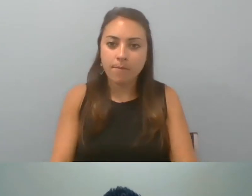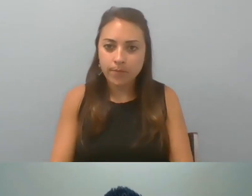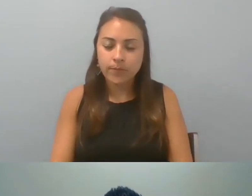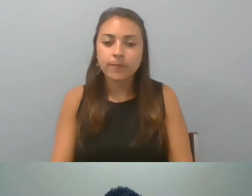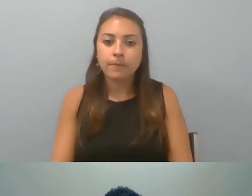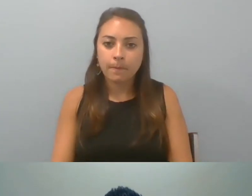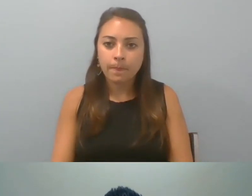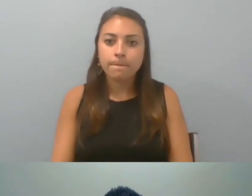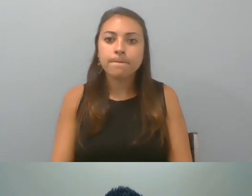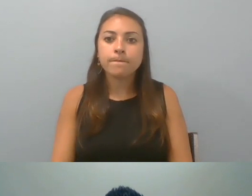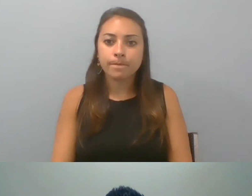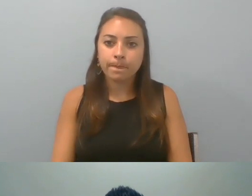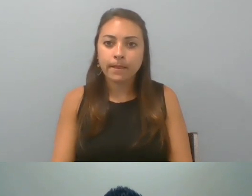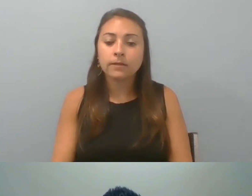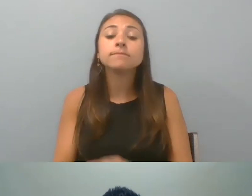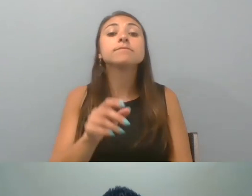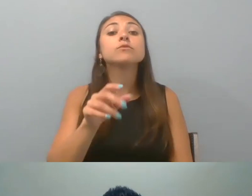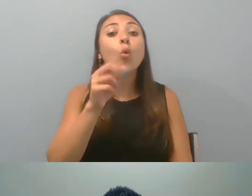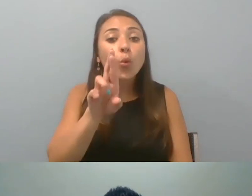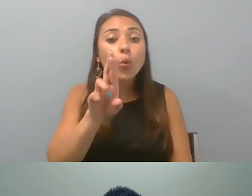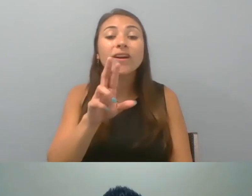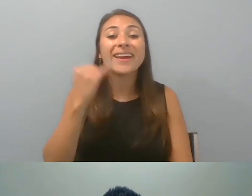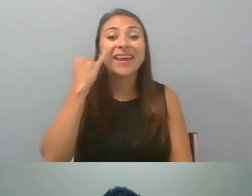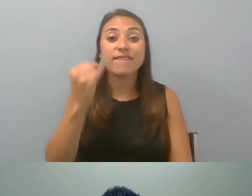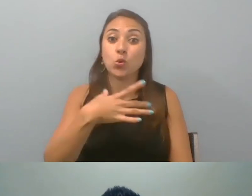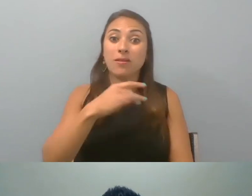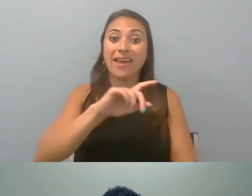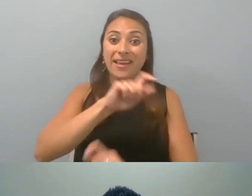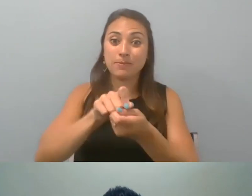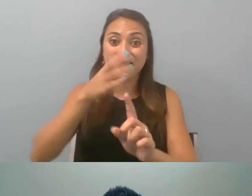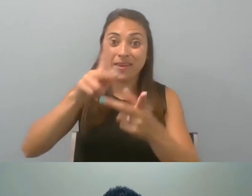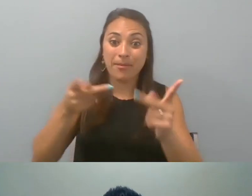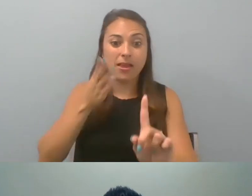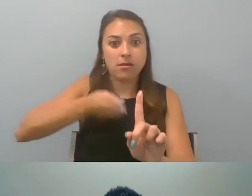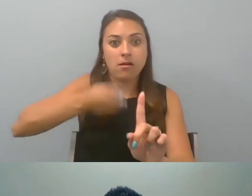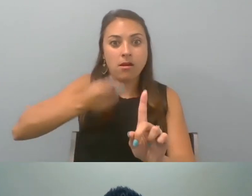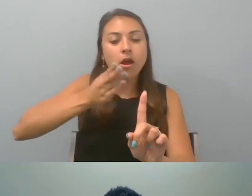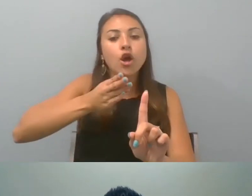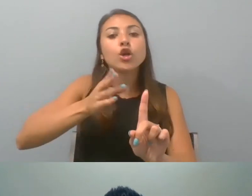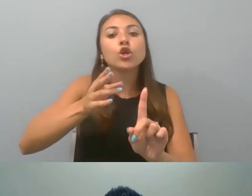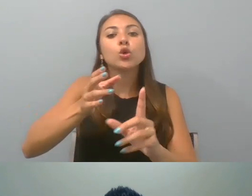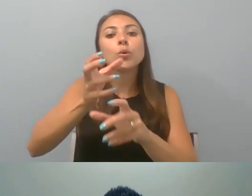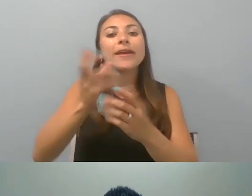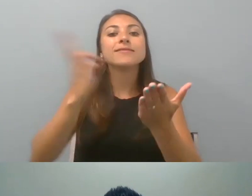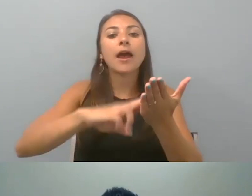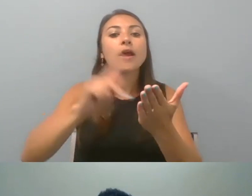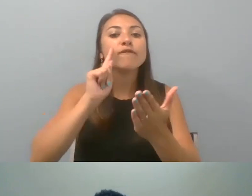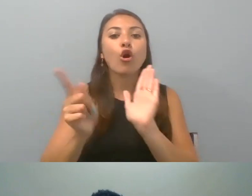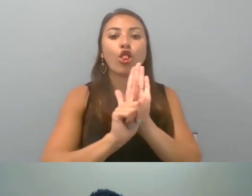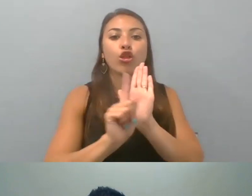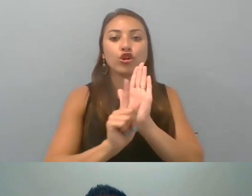you're interested in getting a notification about, and each morning you would get an email with the full menu for, so say you signed up for